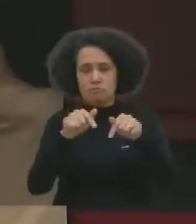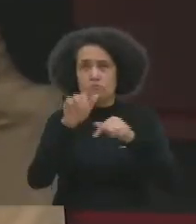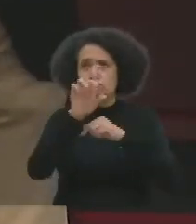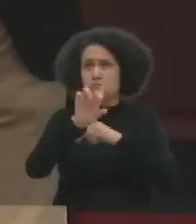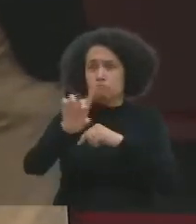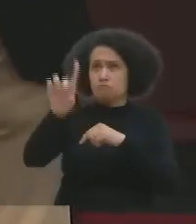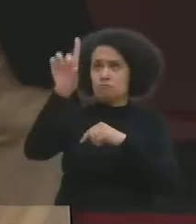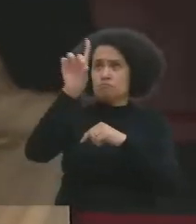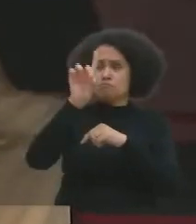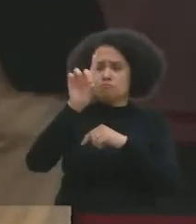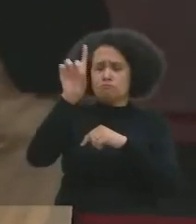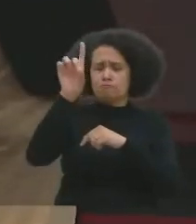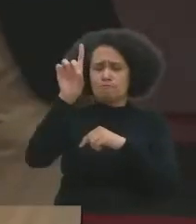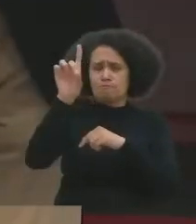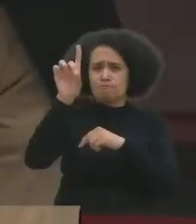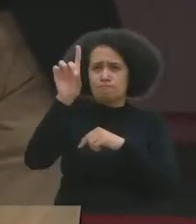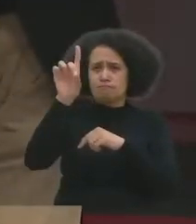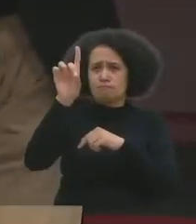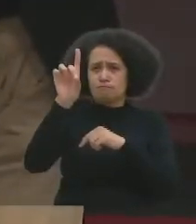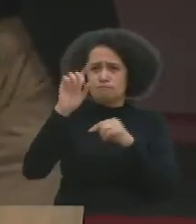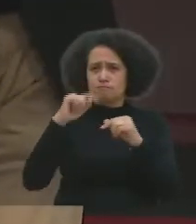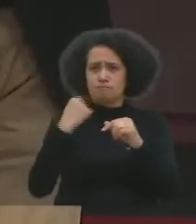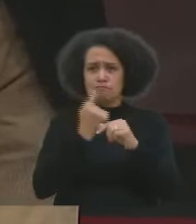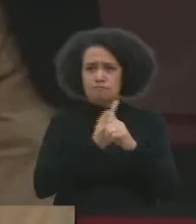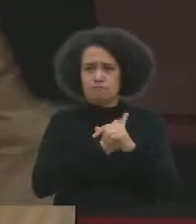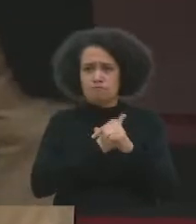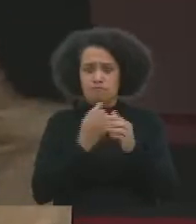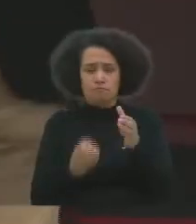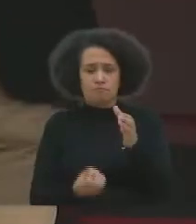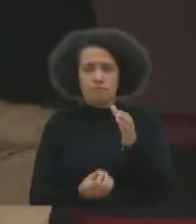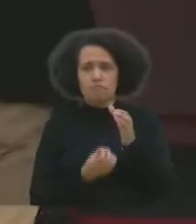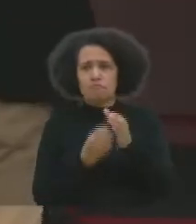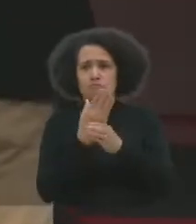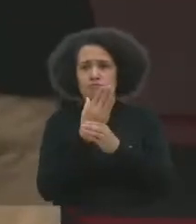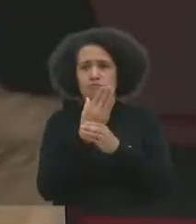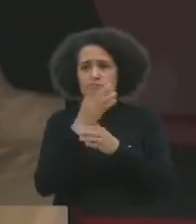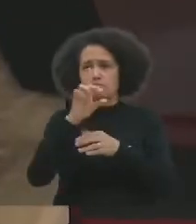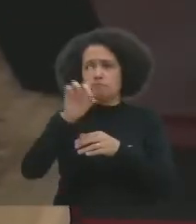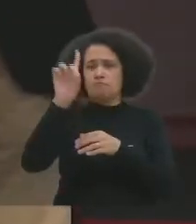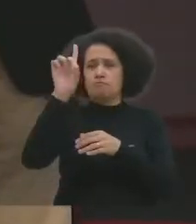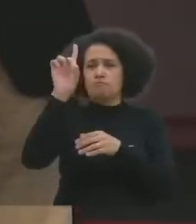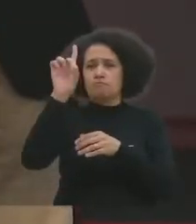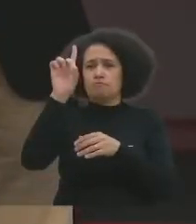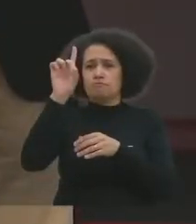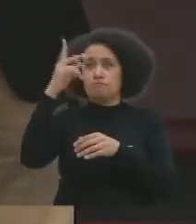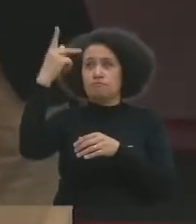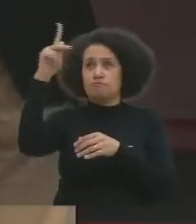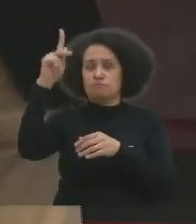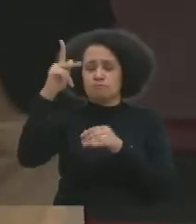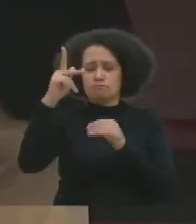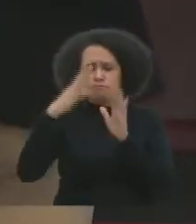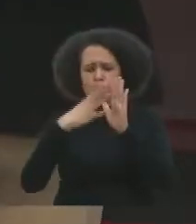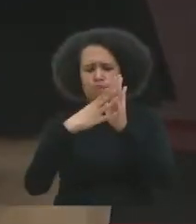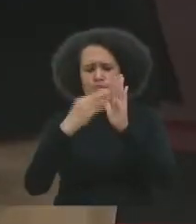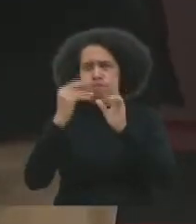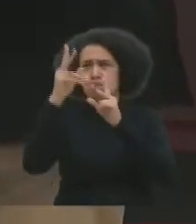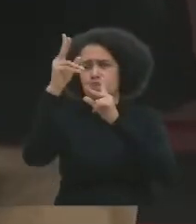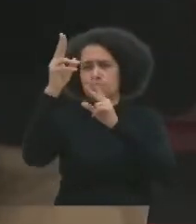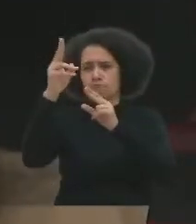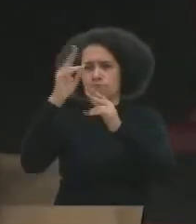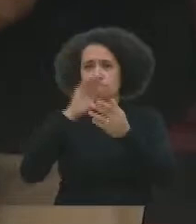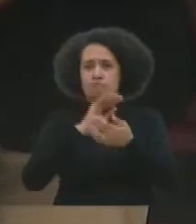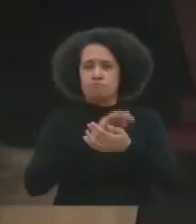Deus a quem nós fomos criados, de quem nós fomos criados a sua imagem.